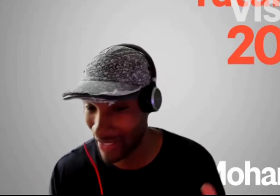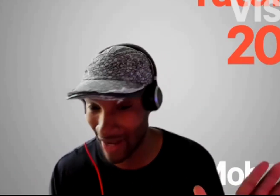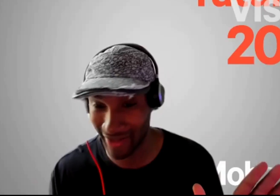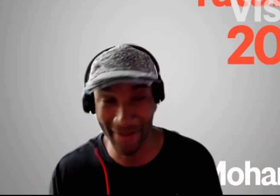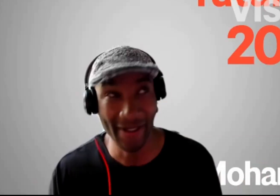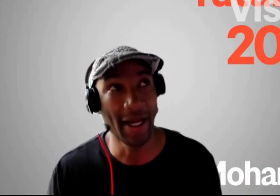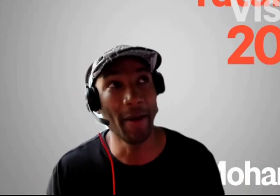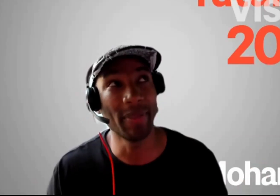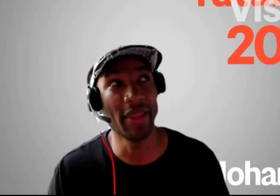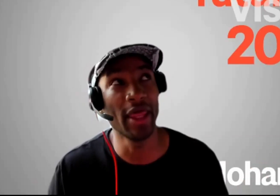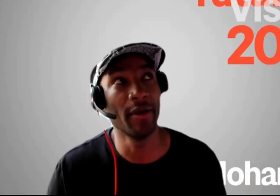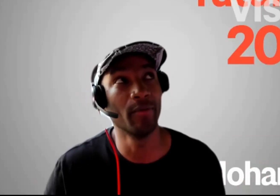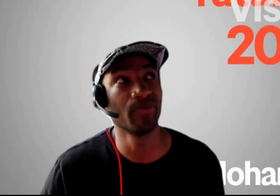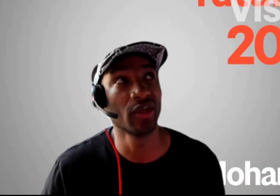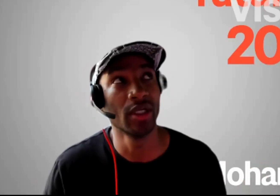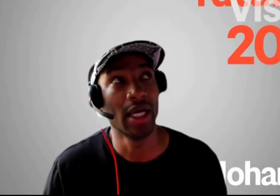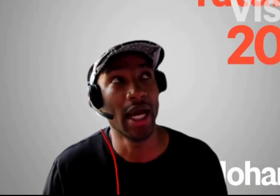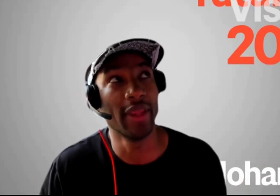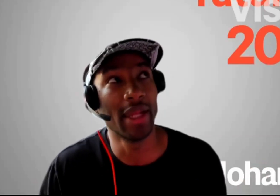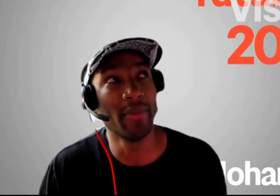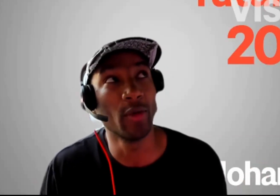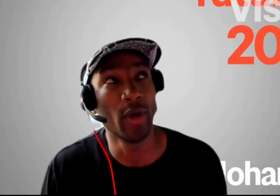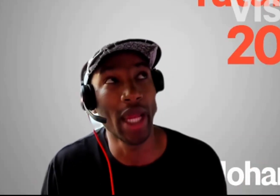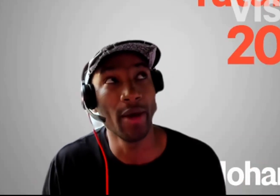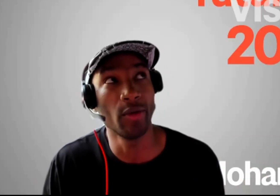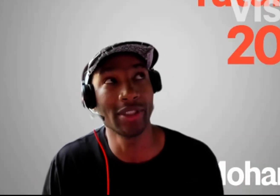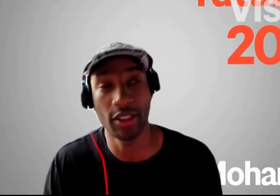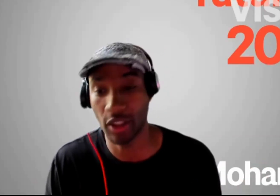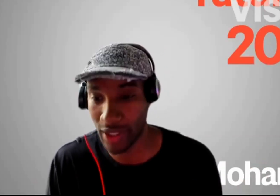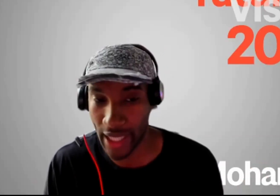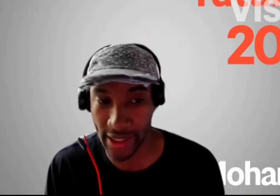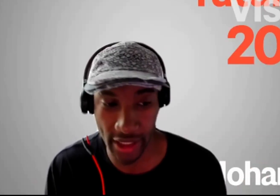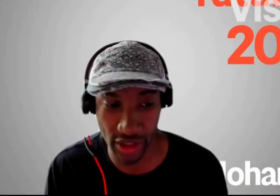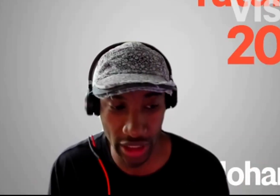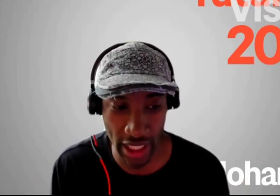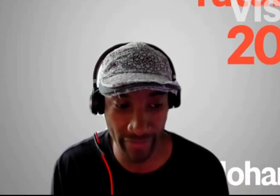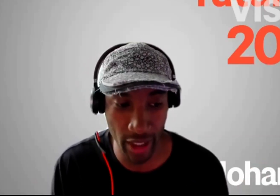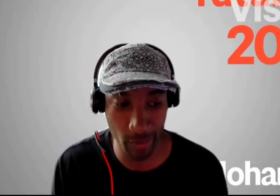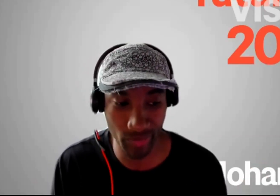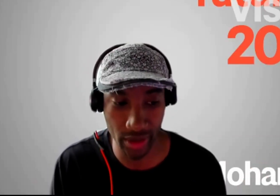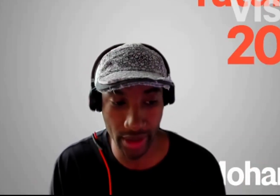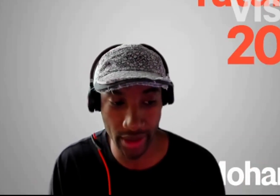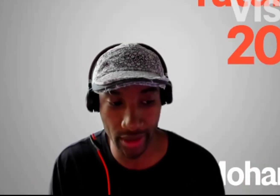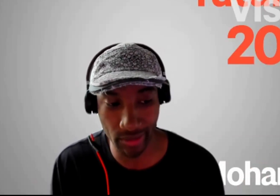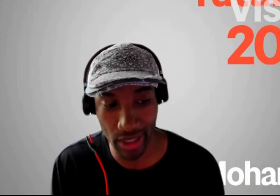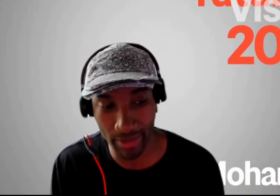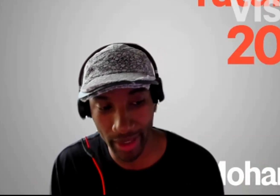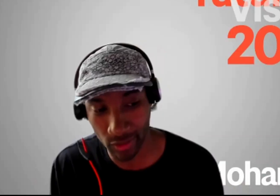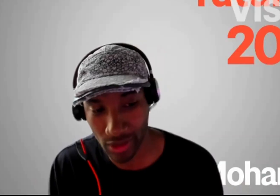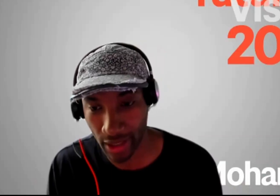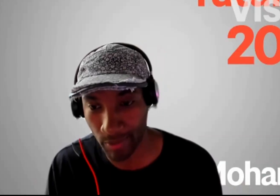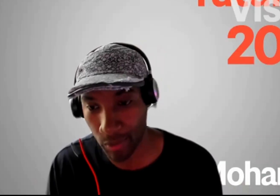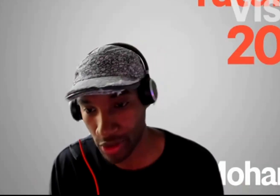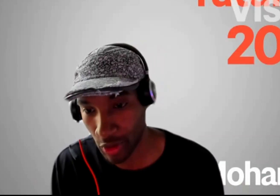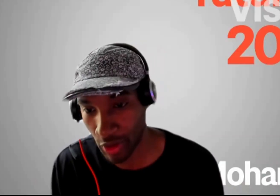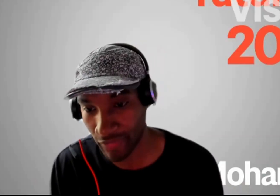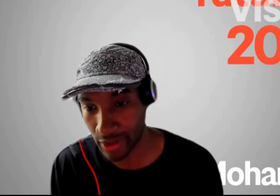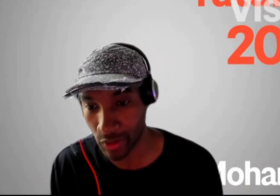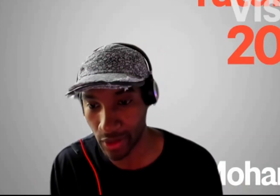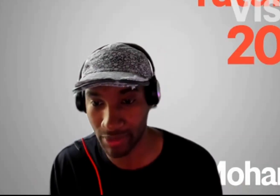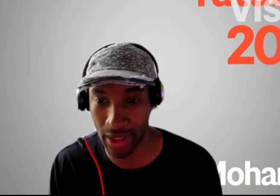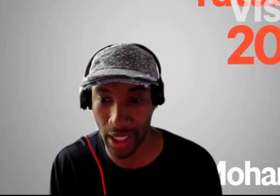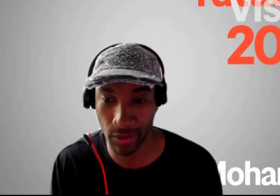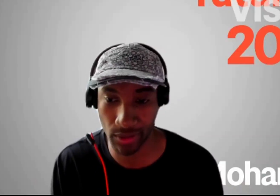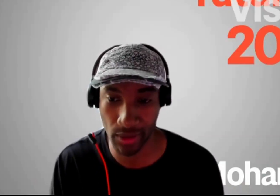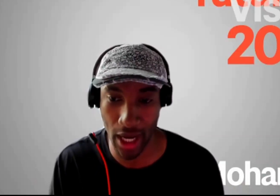that was great. And then I mean, when I started working as a chef, it was like a post-COVID,